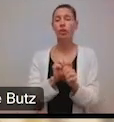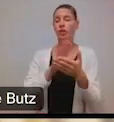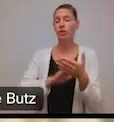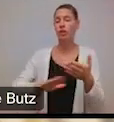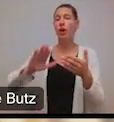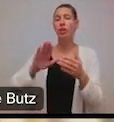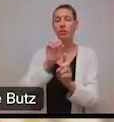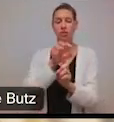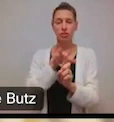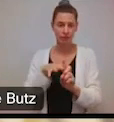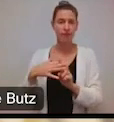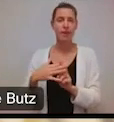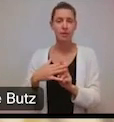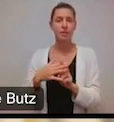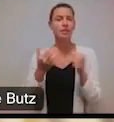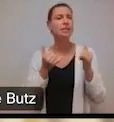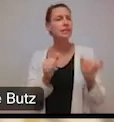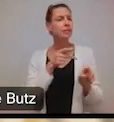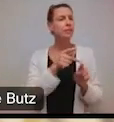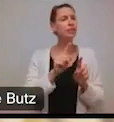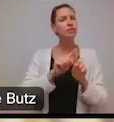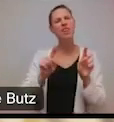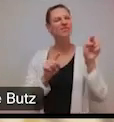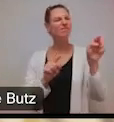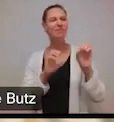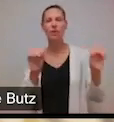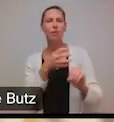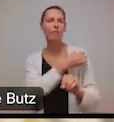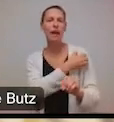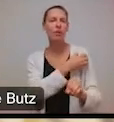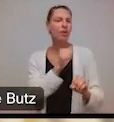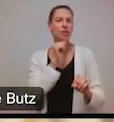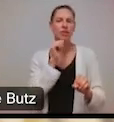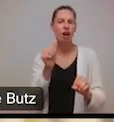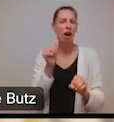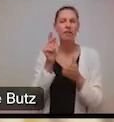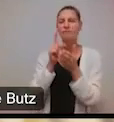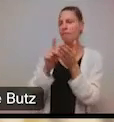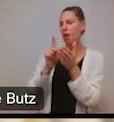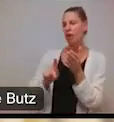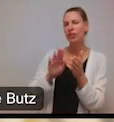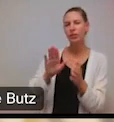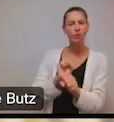professional, but they don't have power. They're not assigning marks. They're not in charge of your program. There is a support role for you.